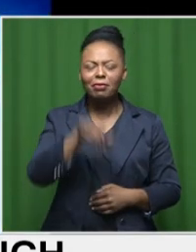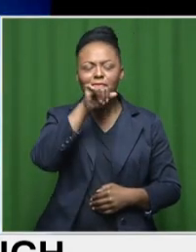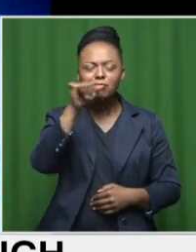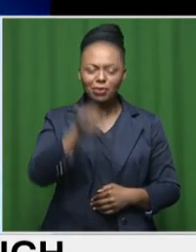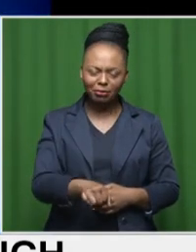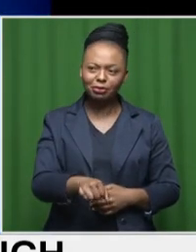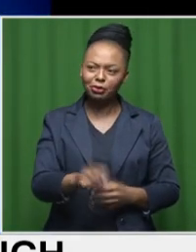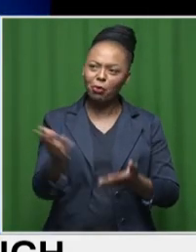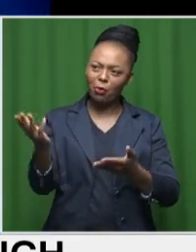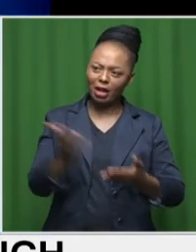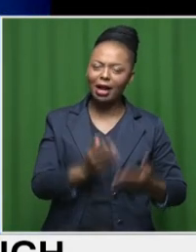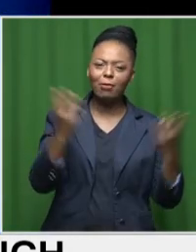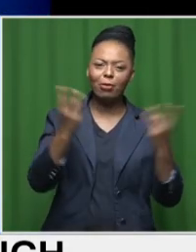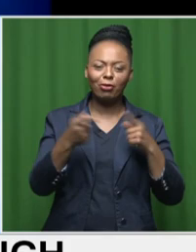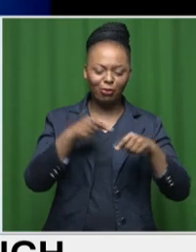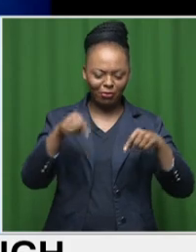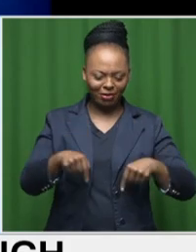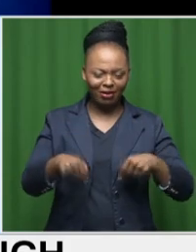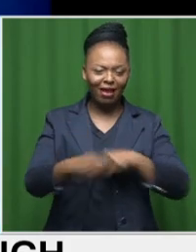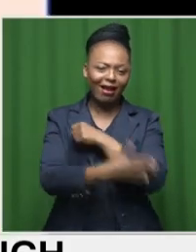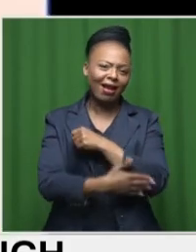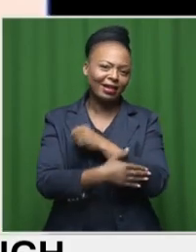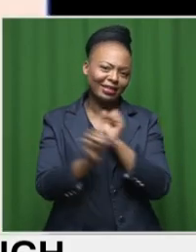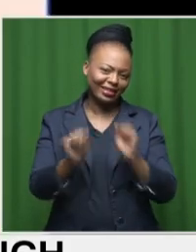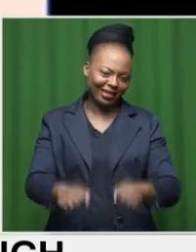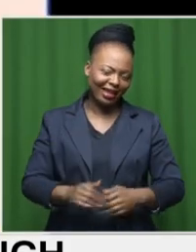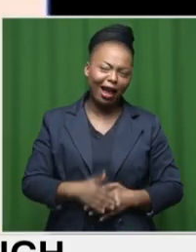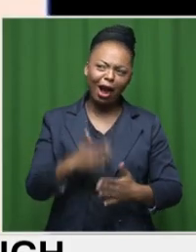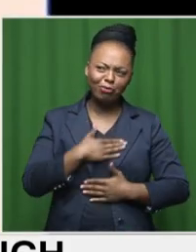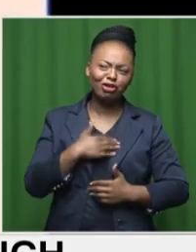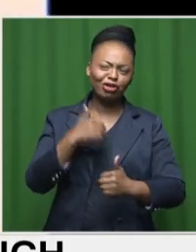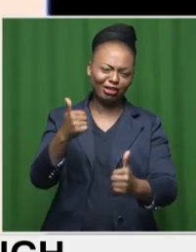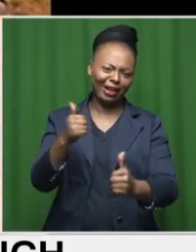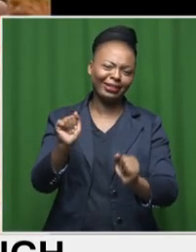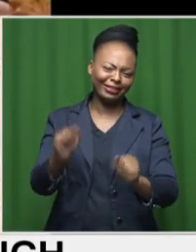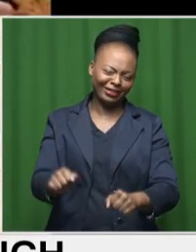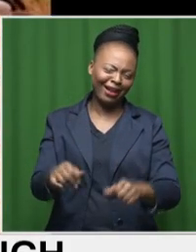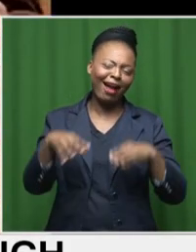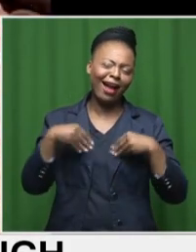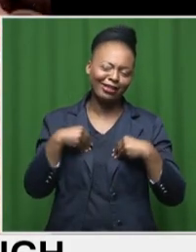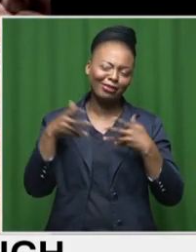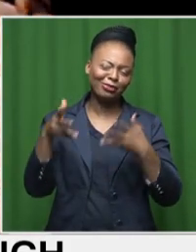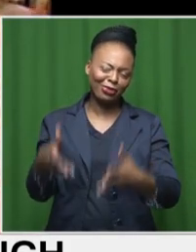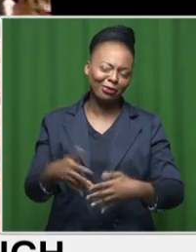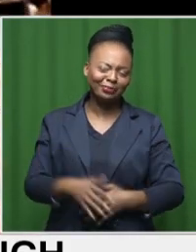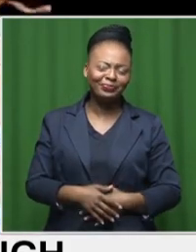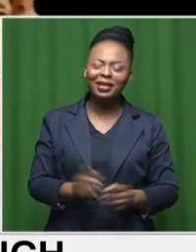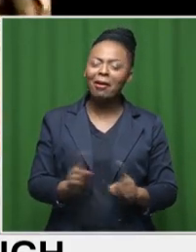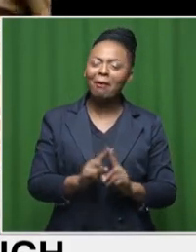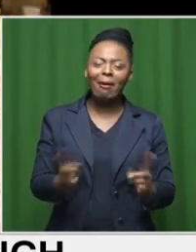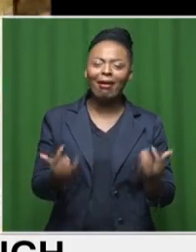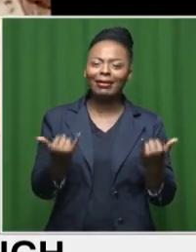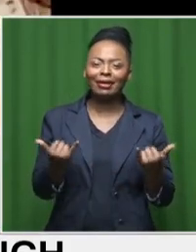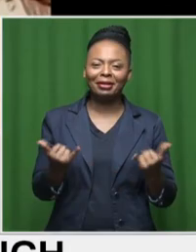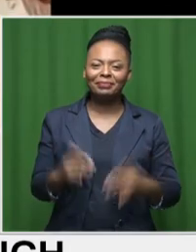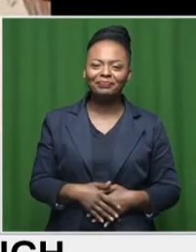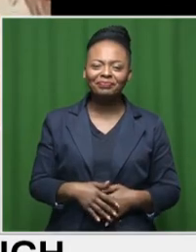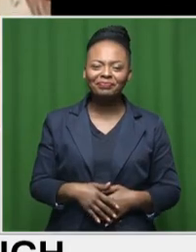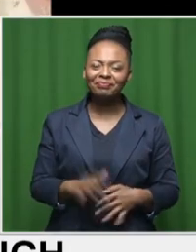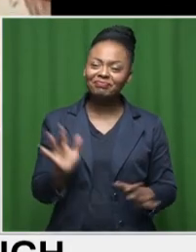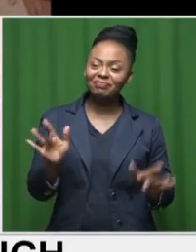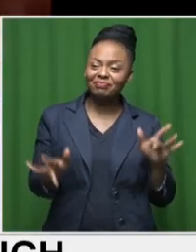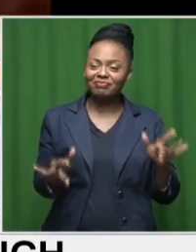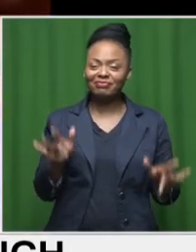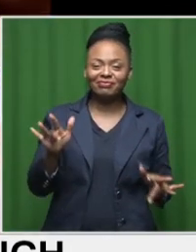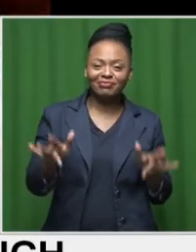country and they feel at home. You. So we appreciate that and we accept that. But, you know, talking about Miss World